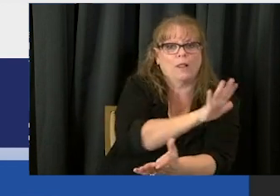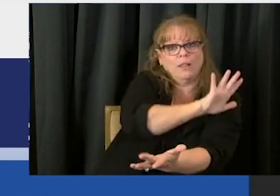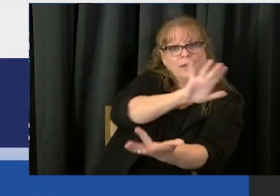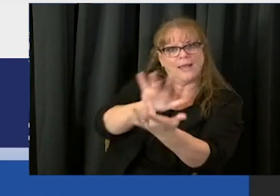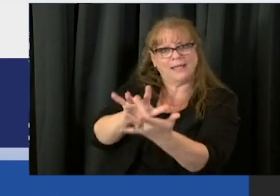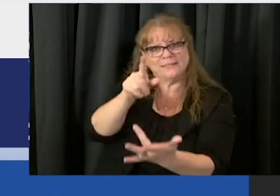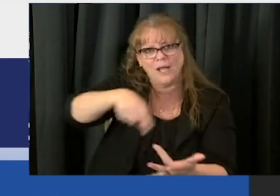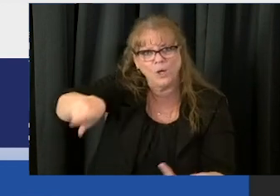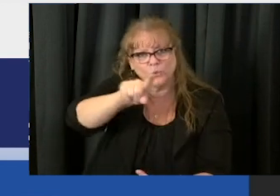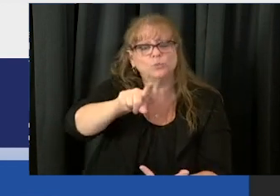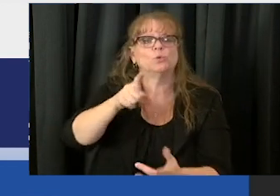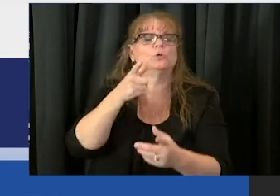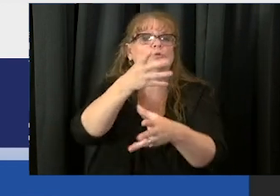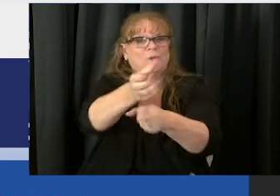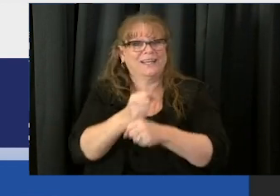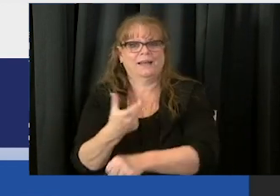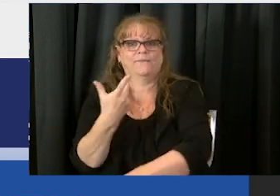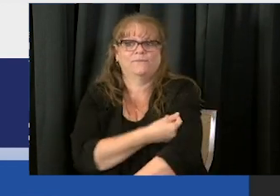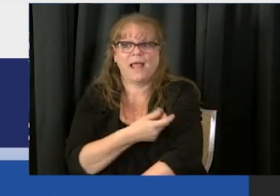that,